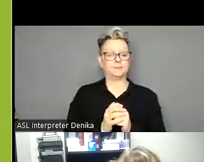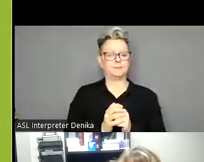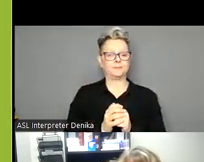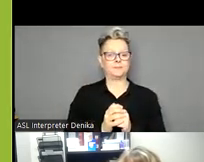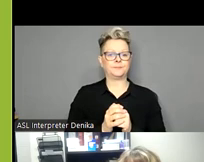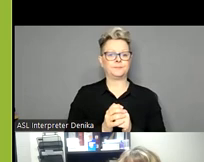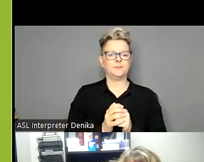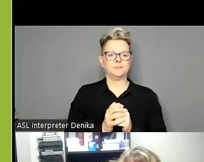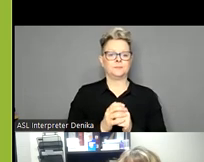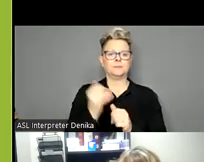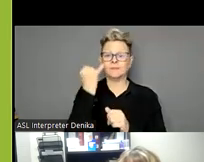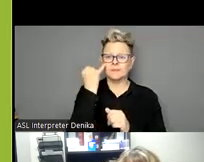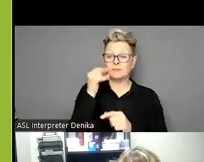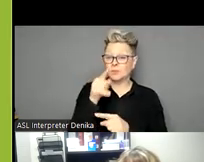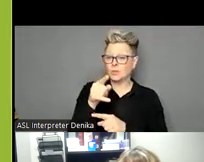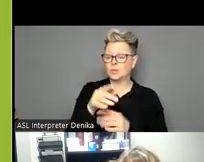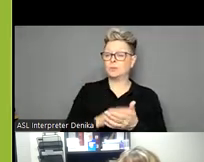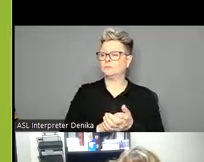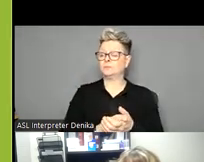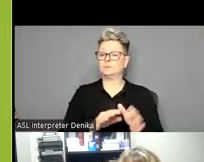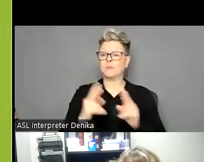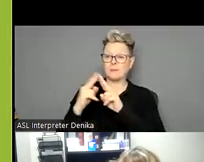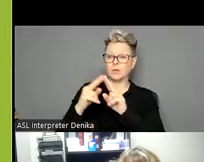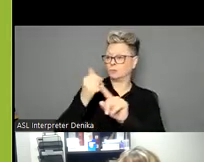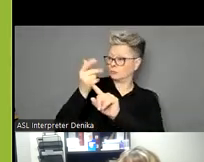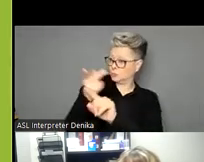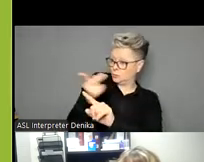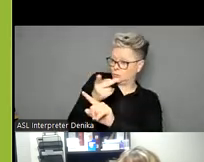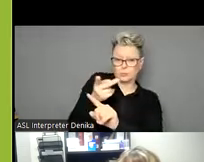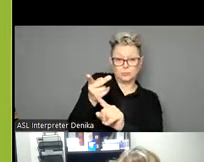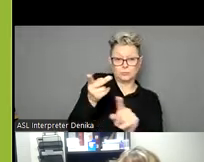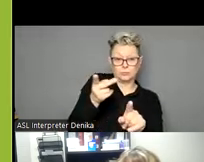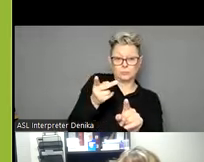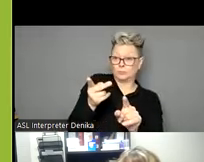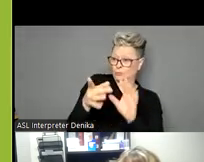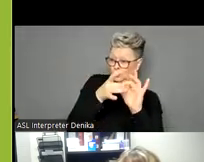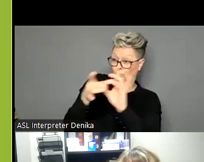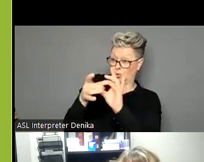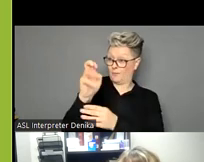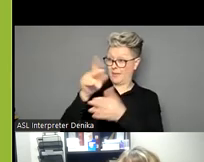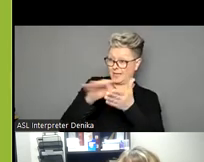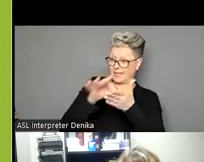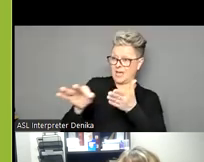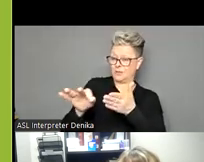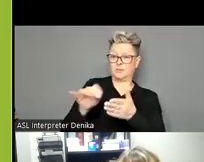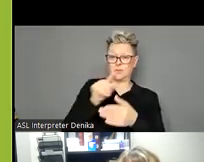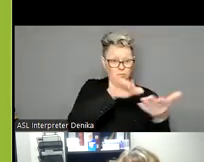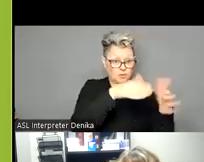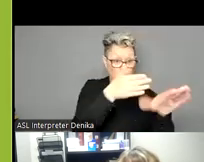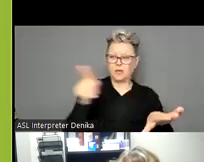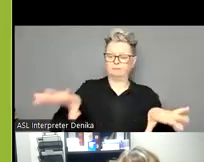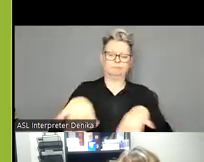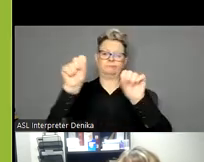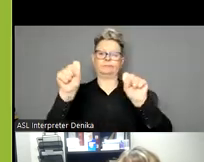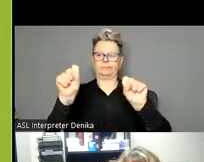If you and your spouse have a joint bank account, often the spouse can just go ahead and take over that account